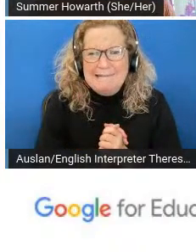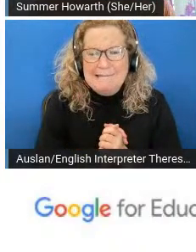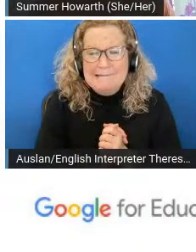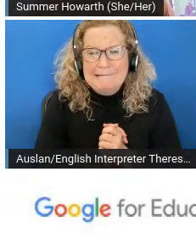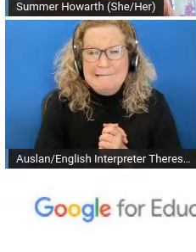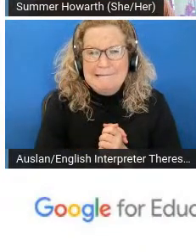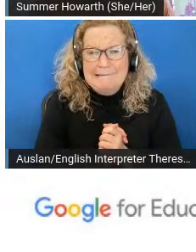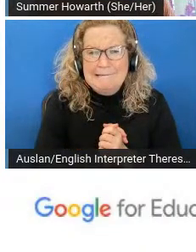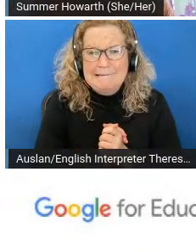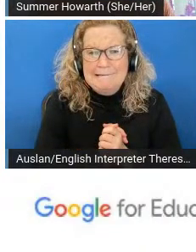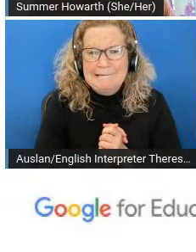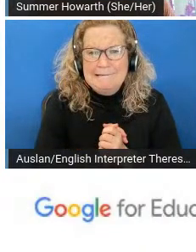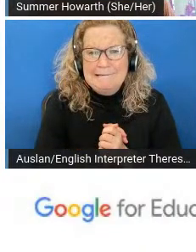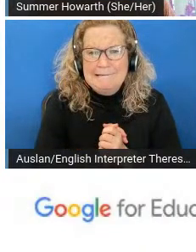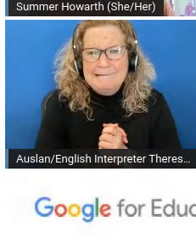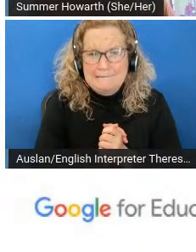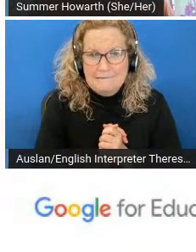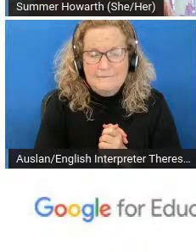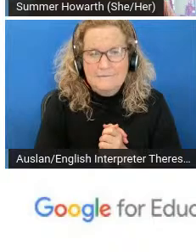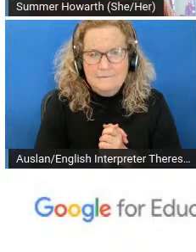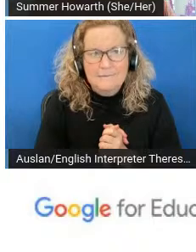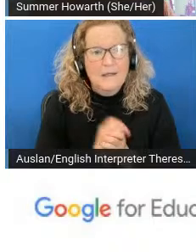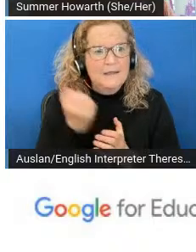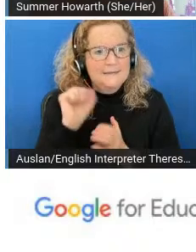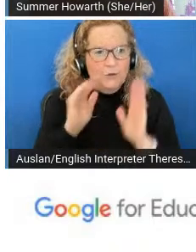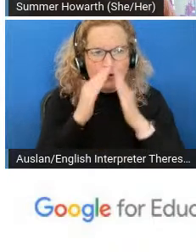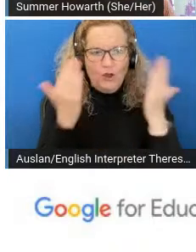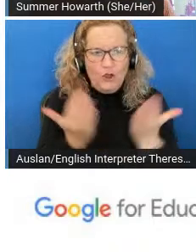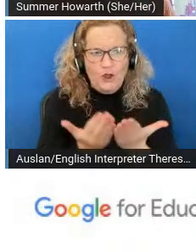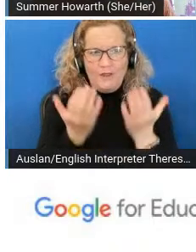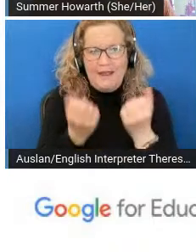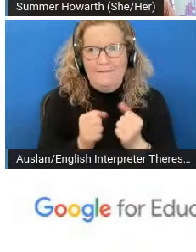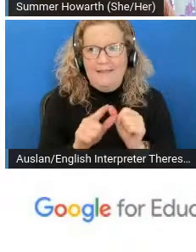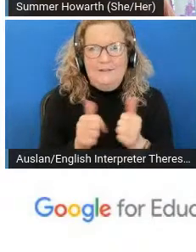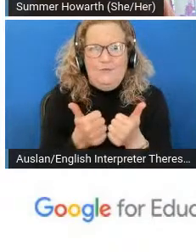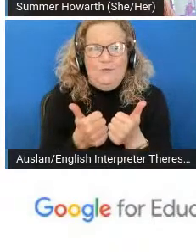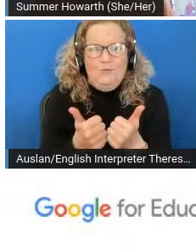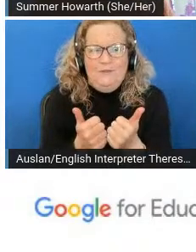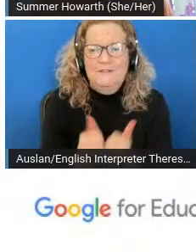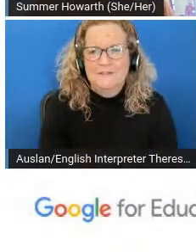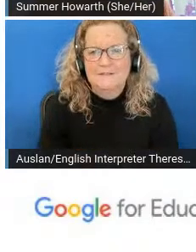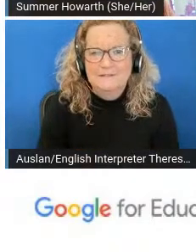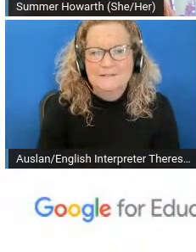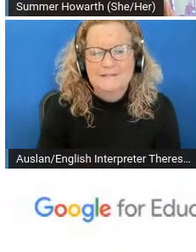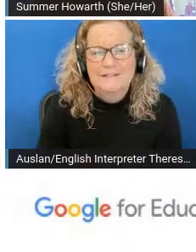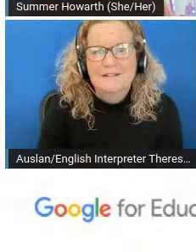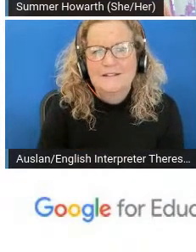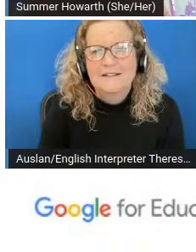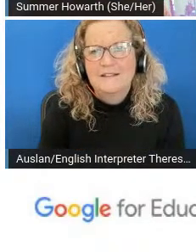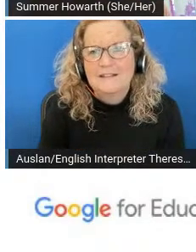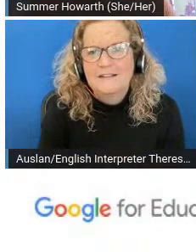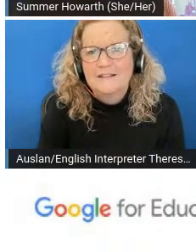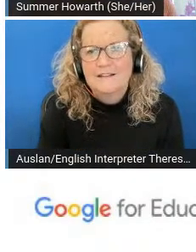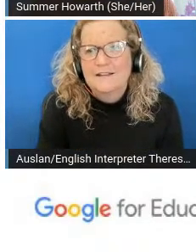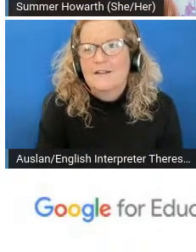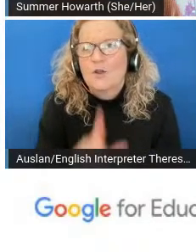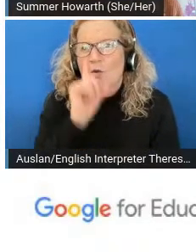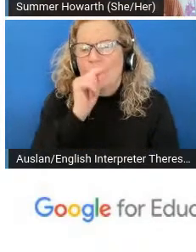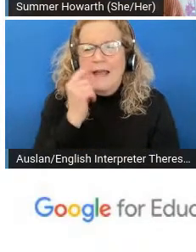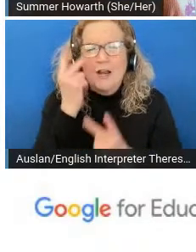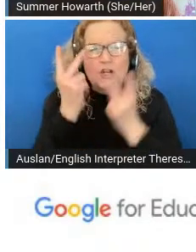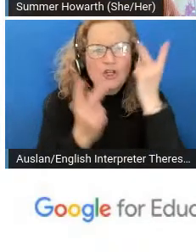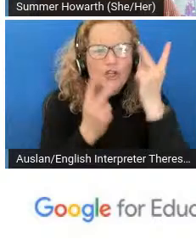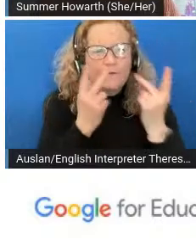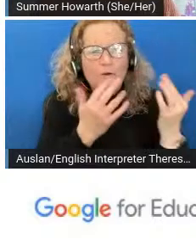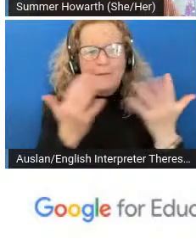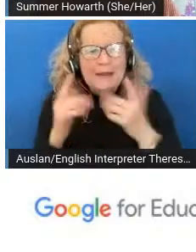as you can see, the Earth is still here, which is great. Now, what you can do is you can search for lots of different things. So you